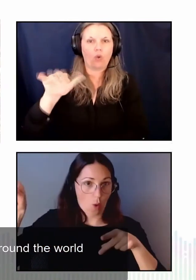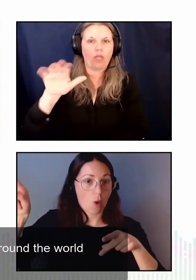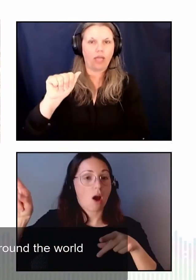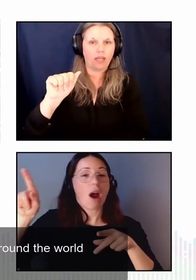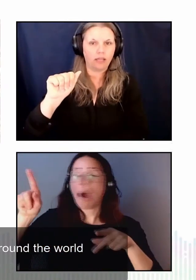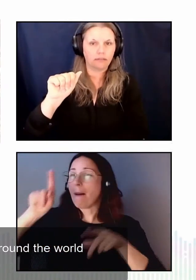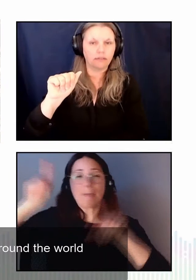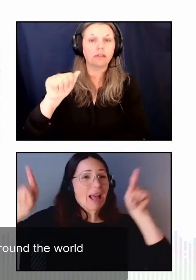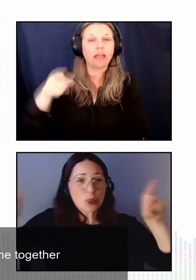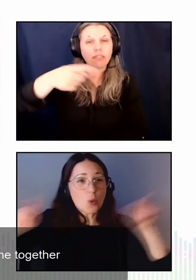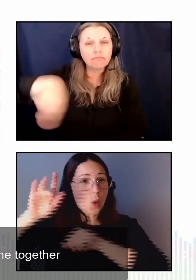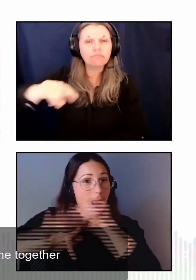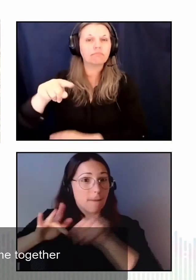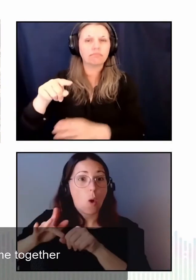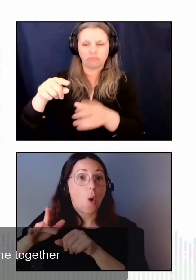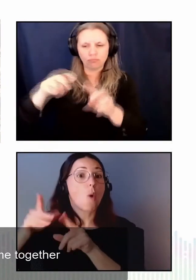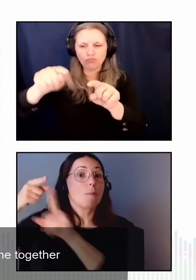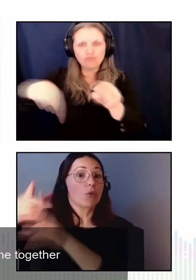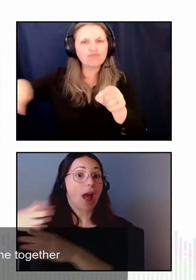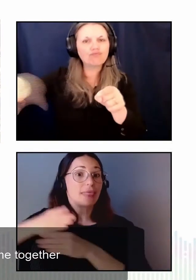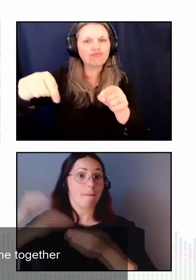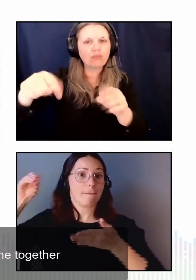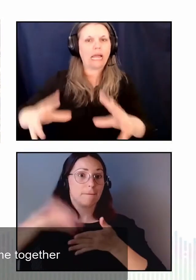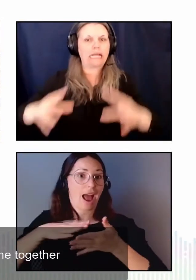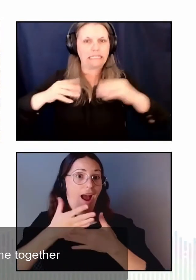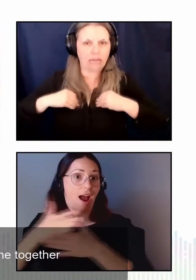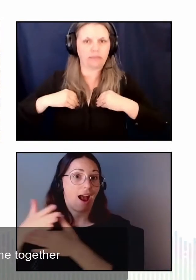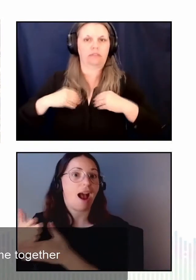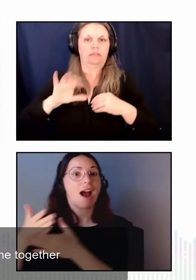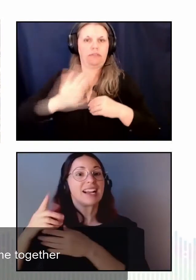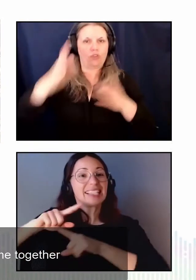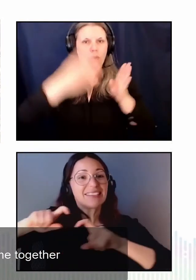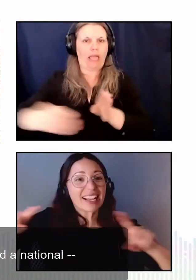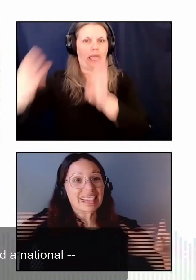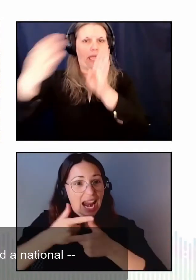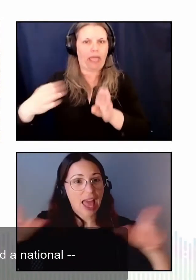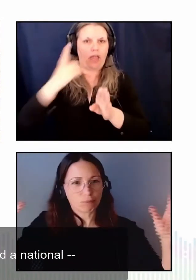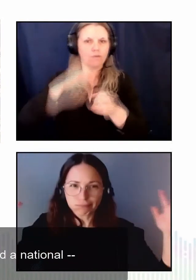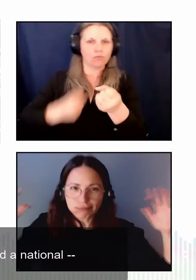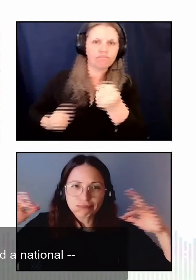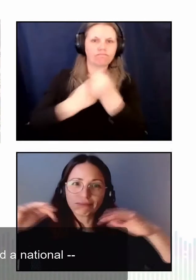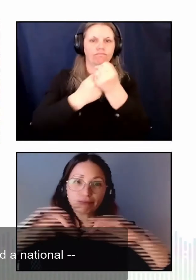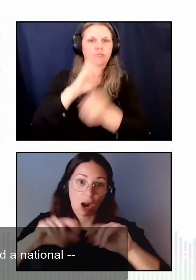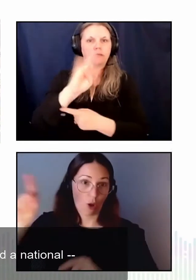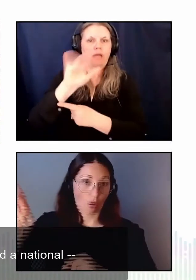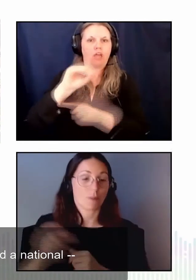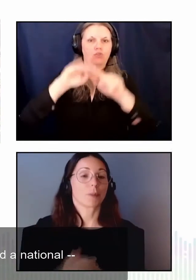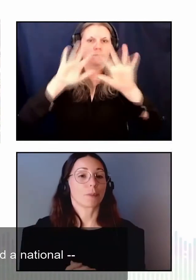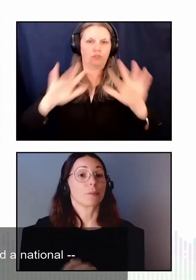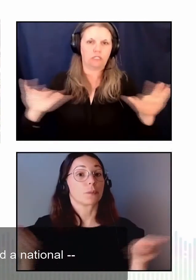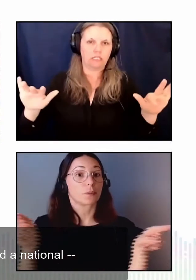a strategic plan for biodiversity out of this gathering that came together there.